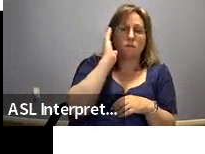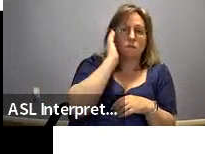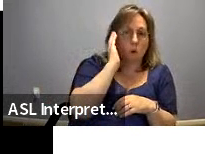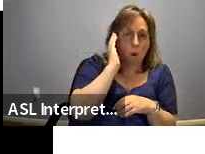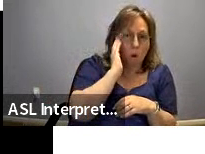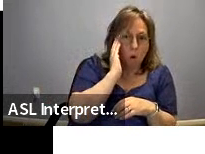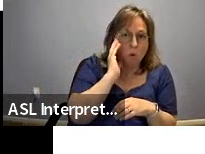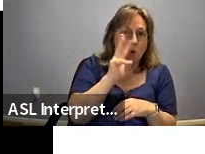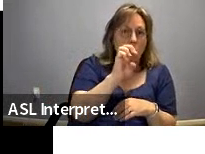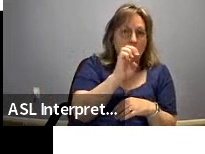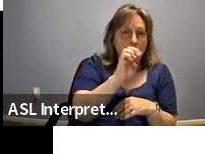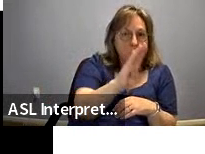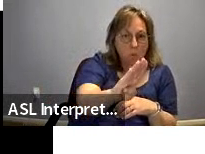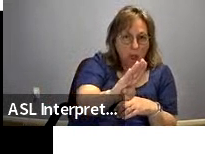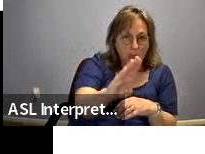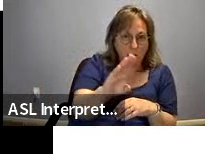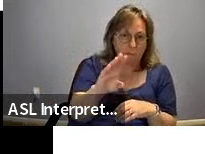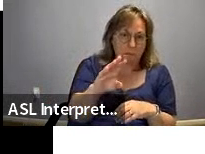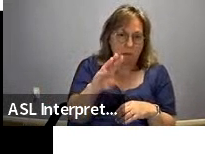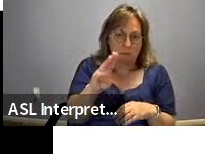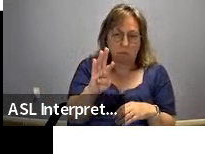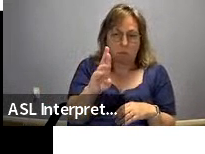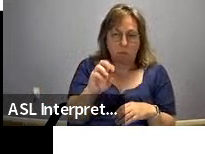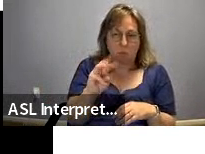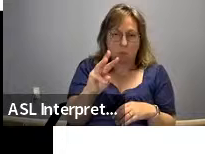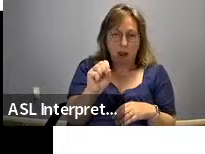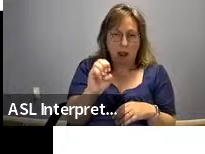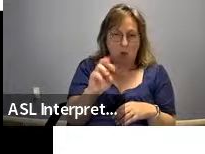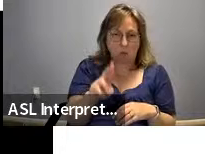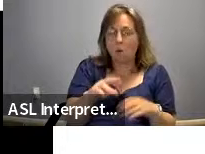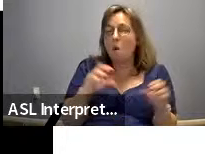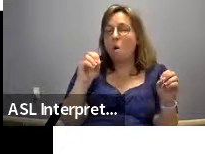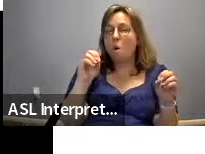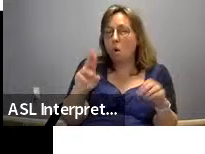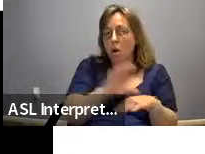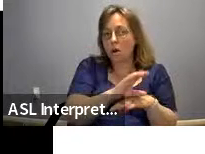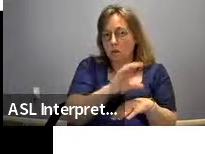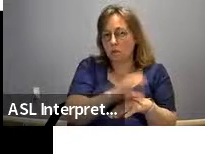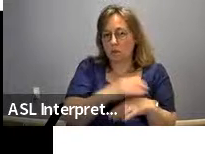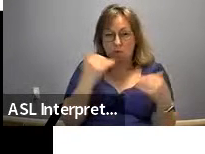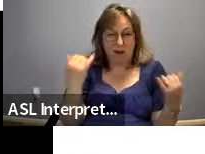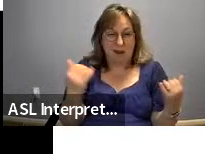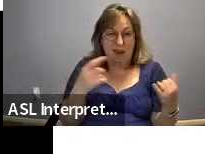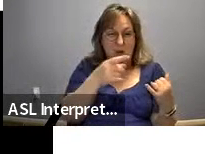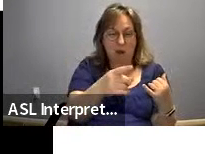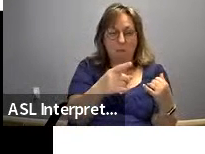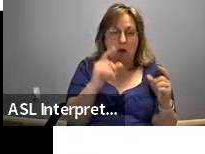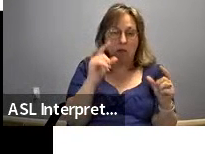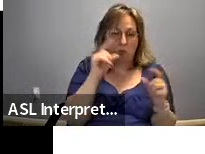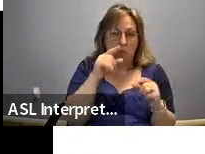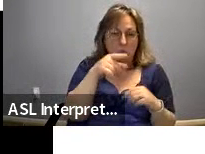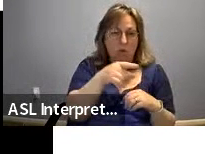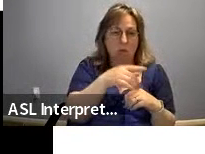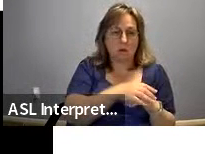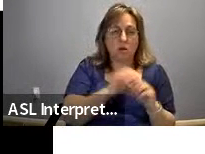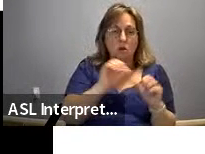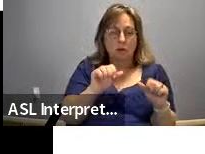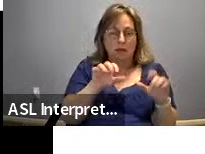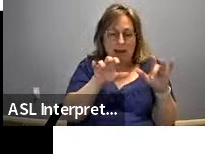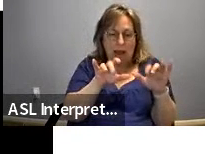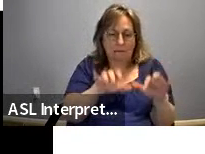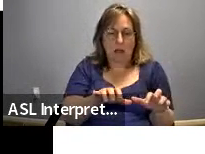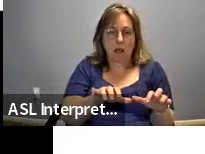on a computer. So here I'm on the mobile Google Chrome browser. You'll need to start by typing